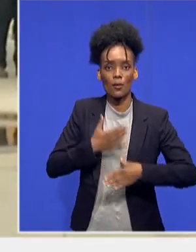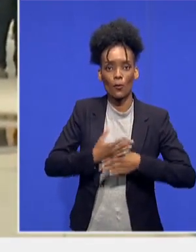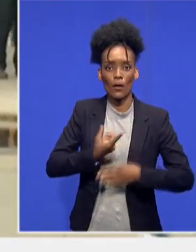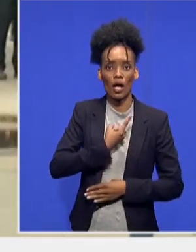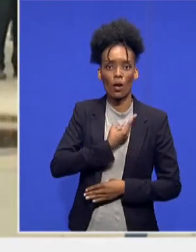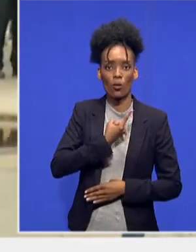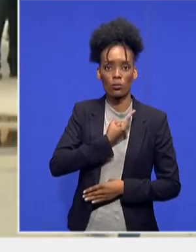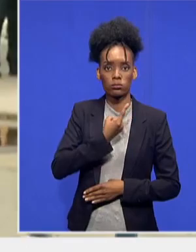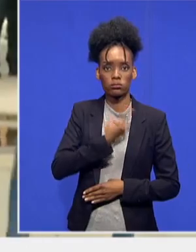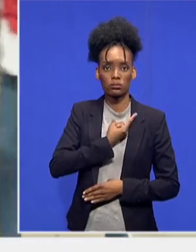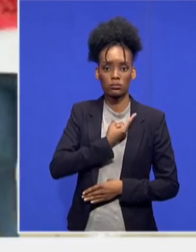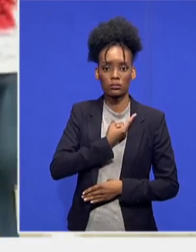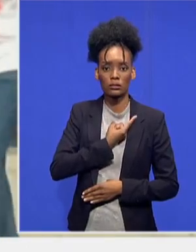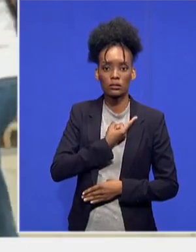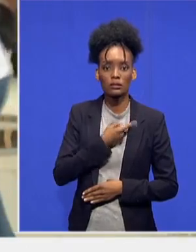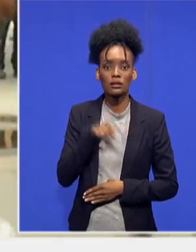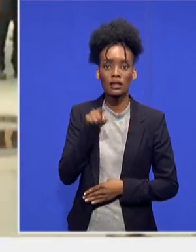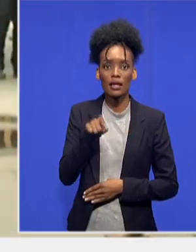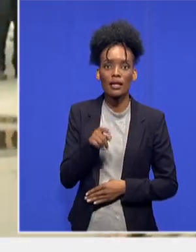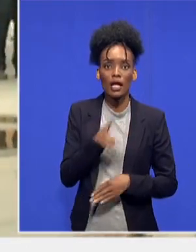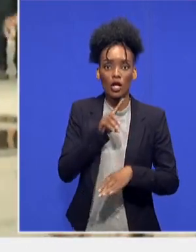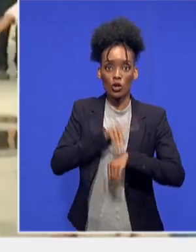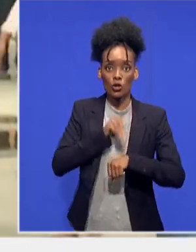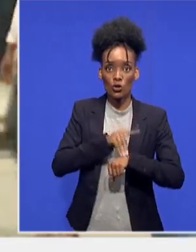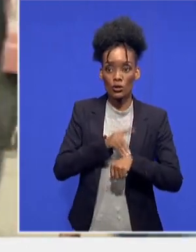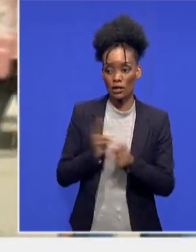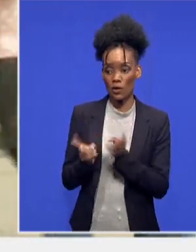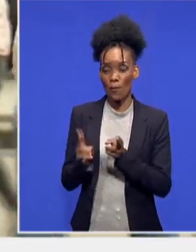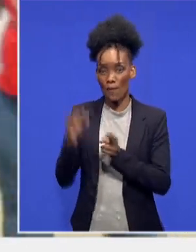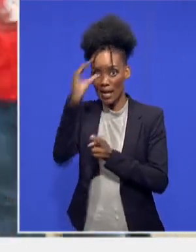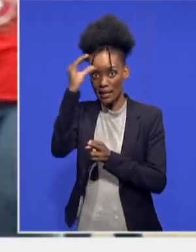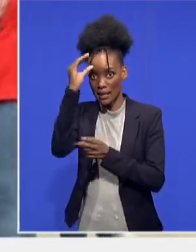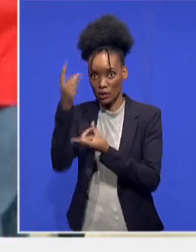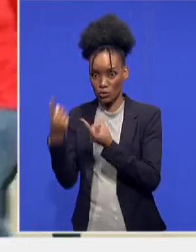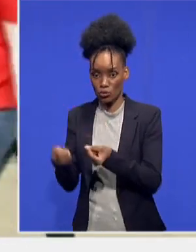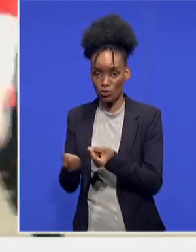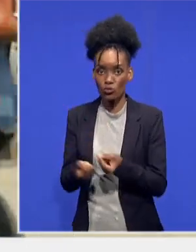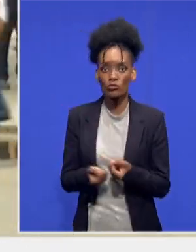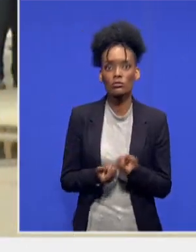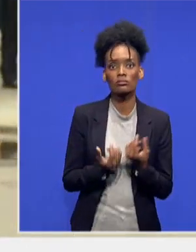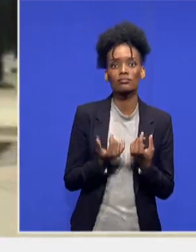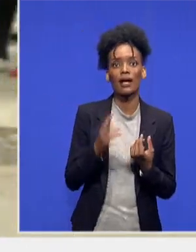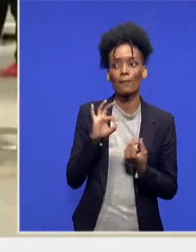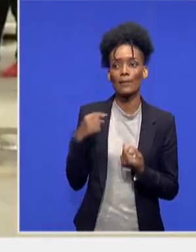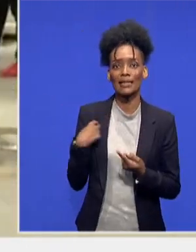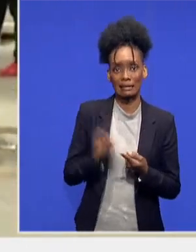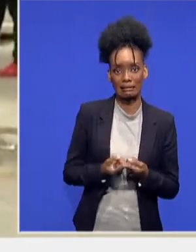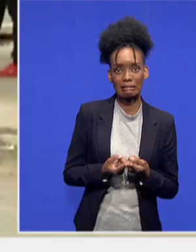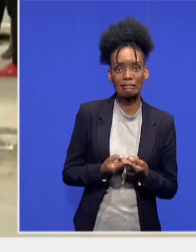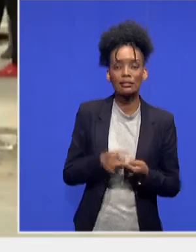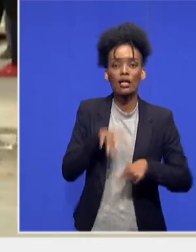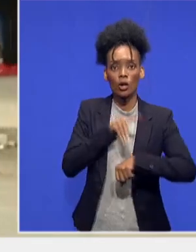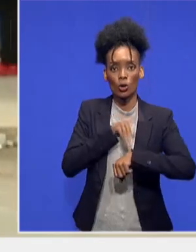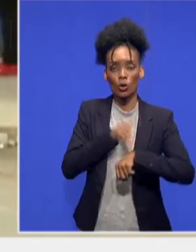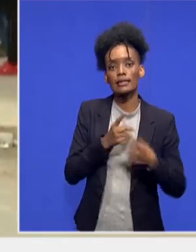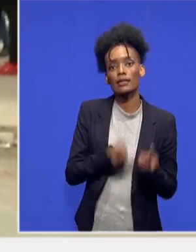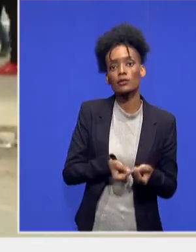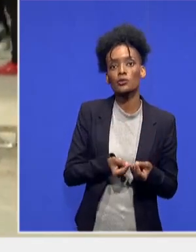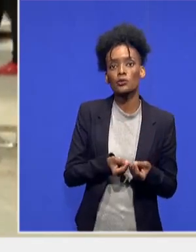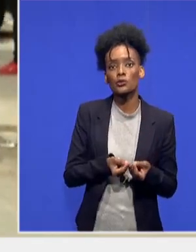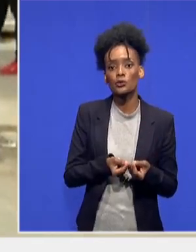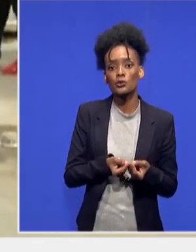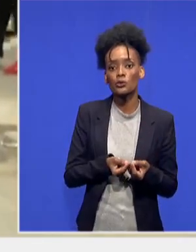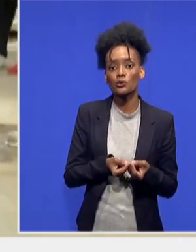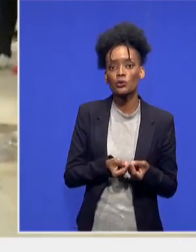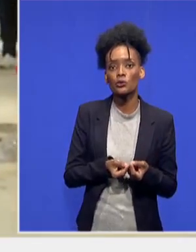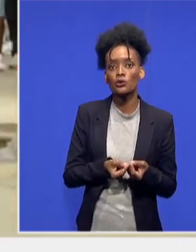who've been filling in for what nurses would normally do, giving attentive care to patients in each and